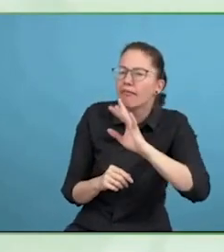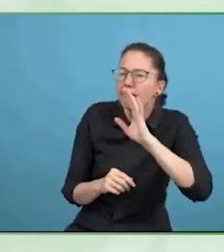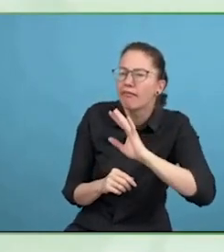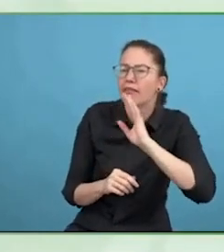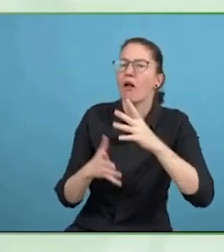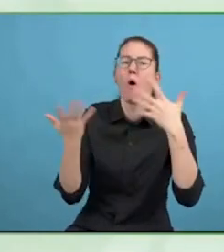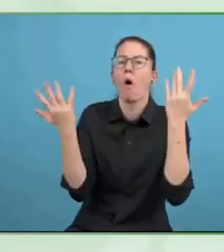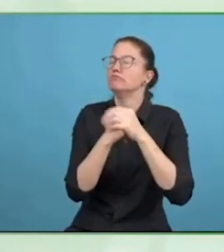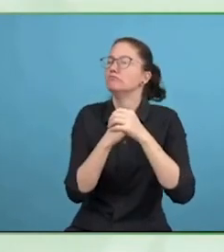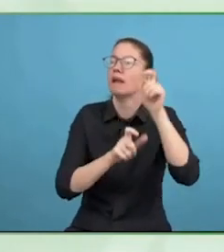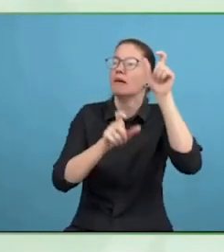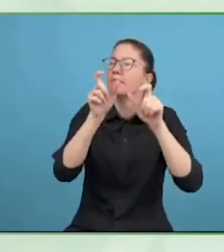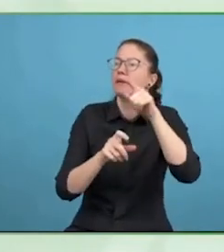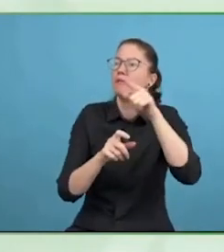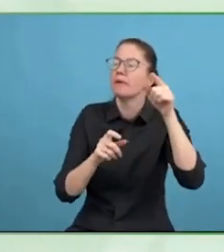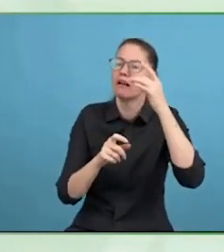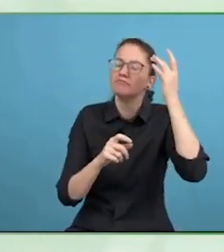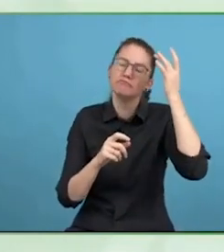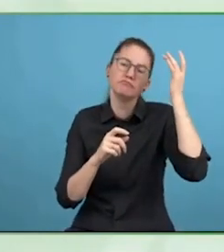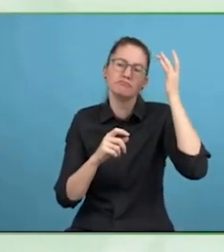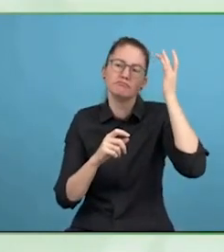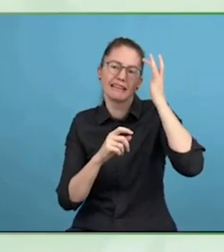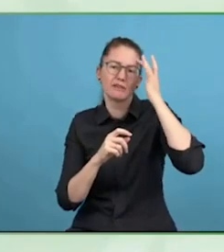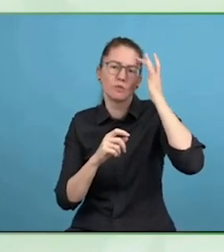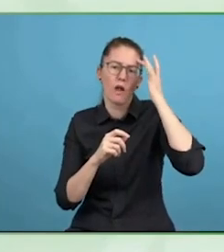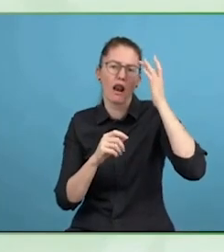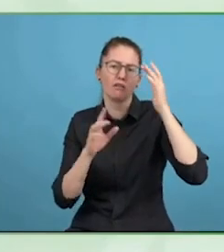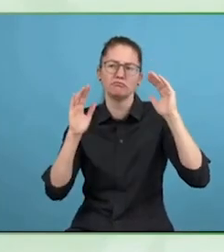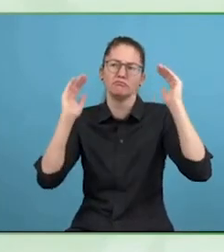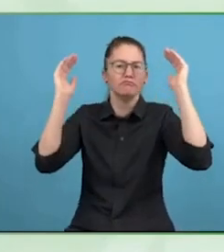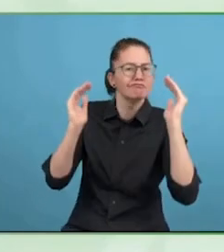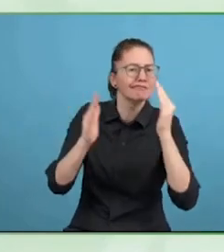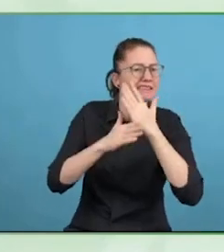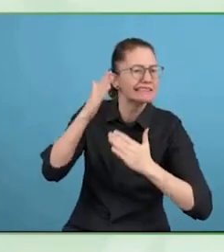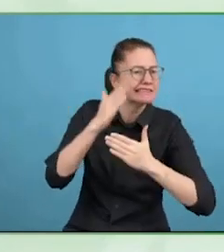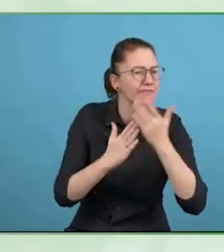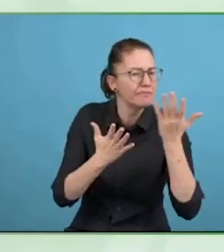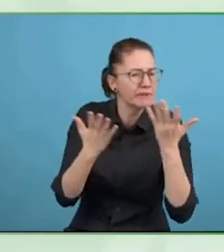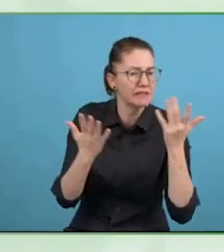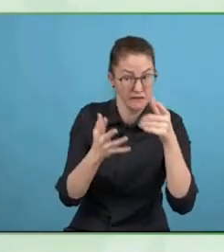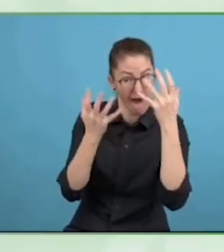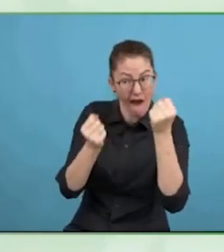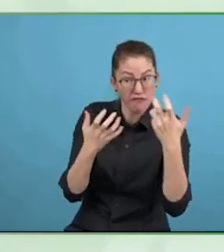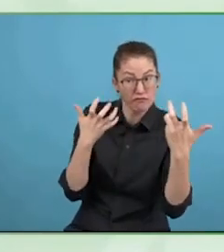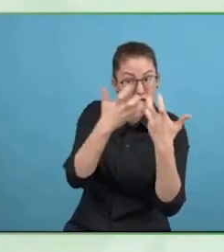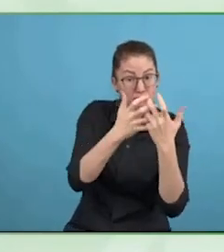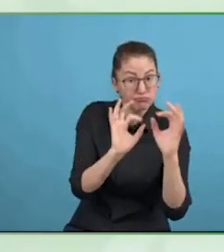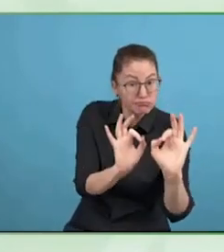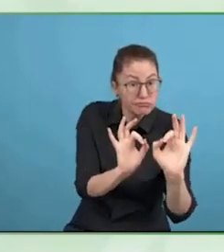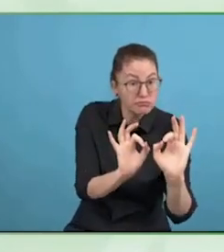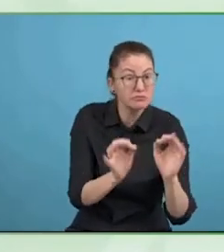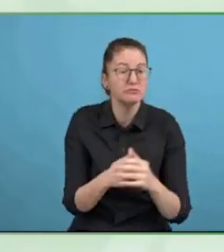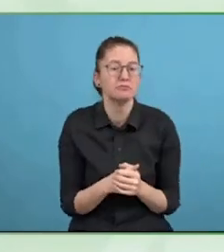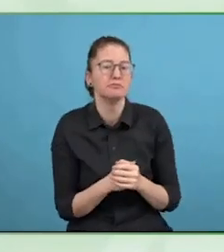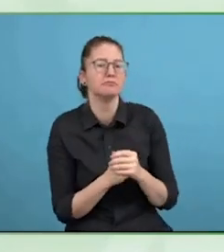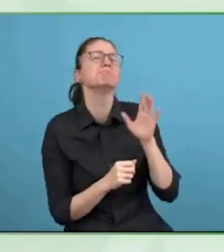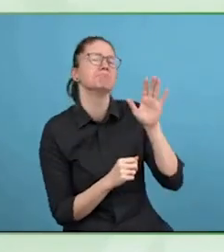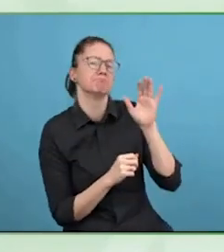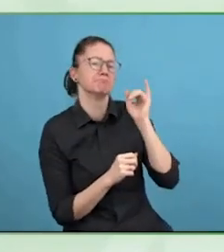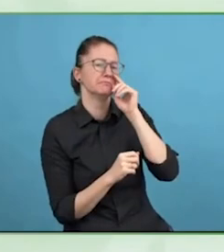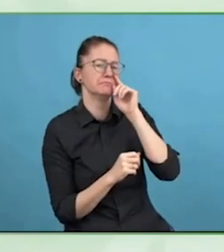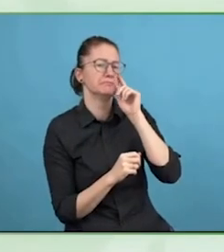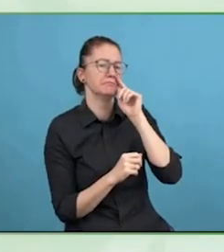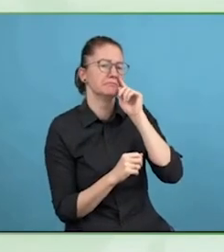participation processes for all these groups. But the information can, of course,